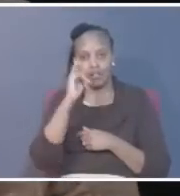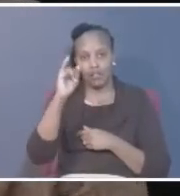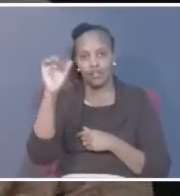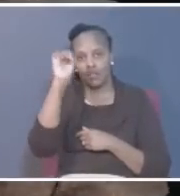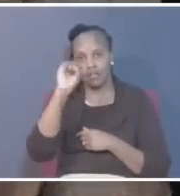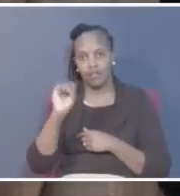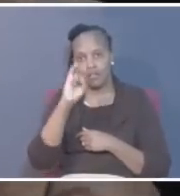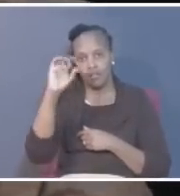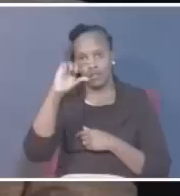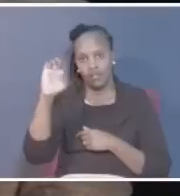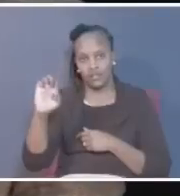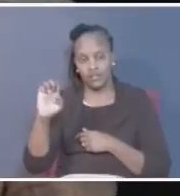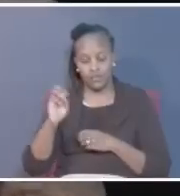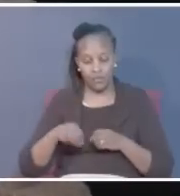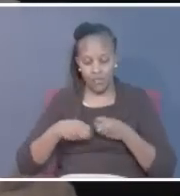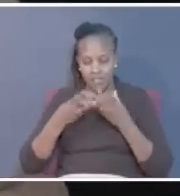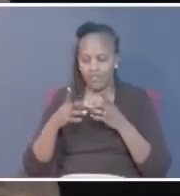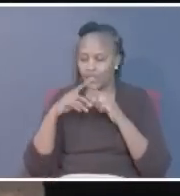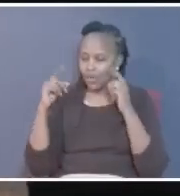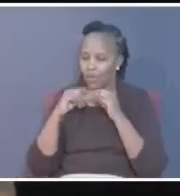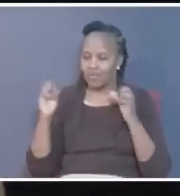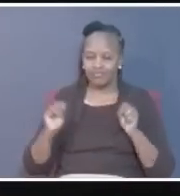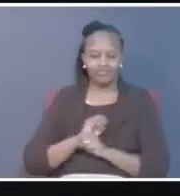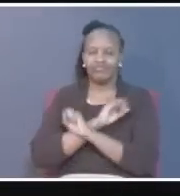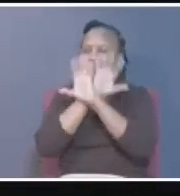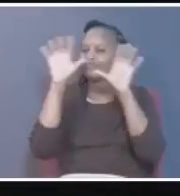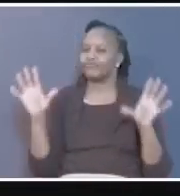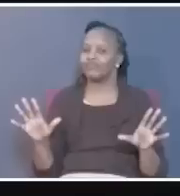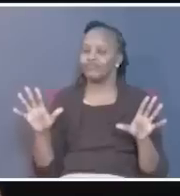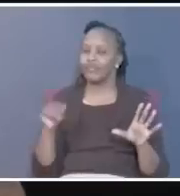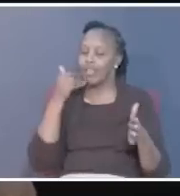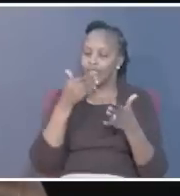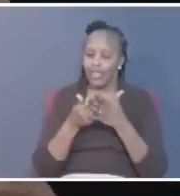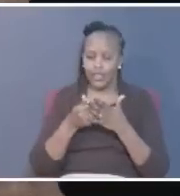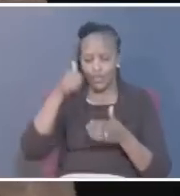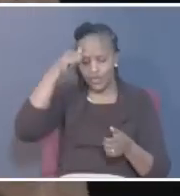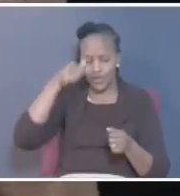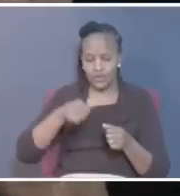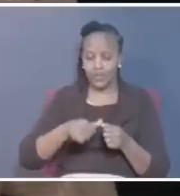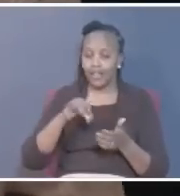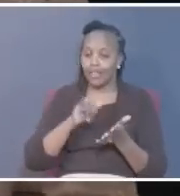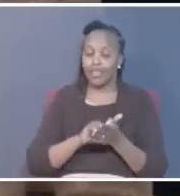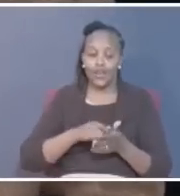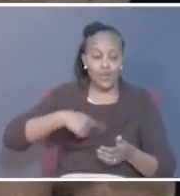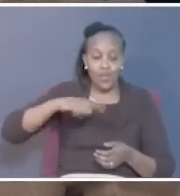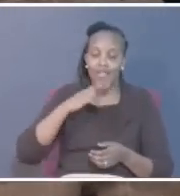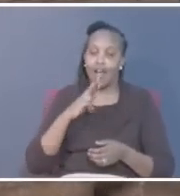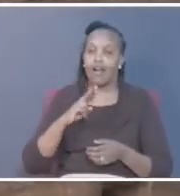clarity. And thank you for that reminder about us being our brother's